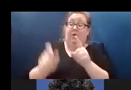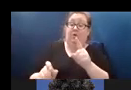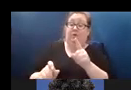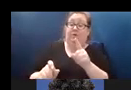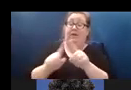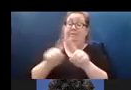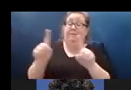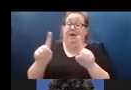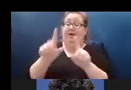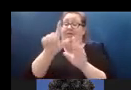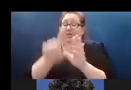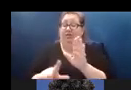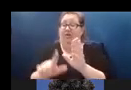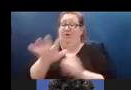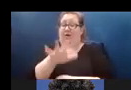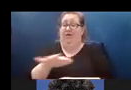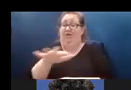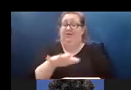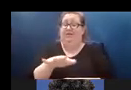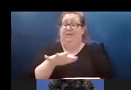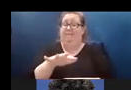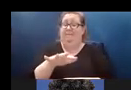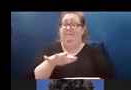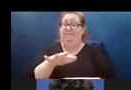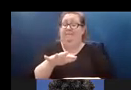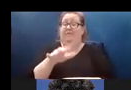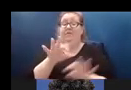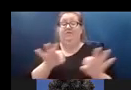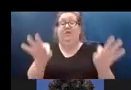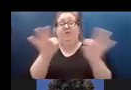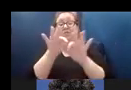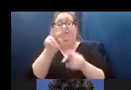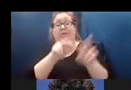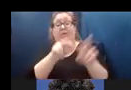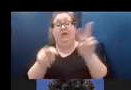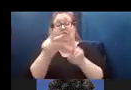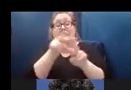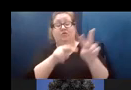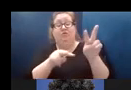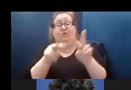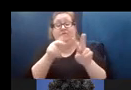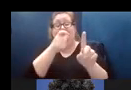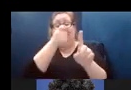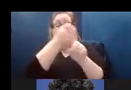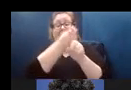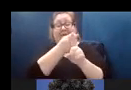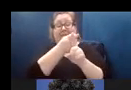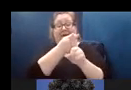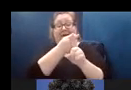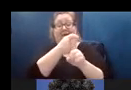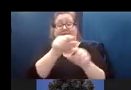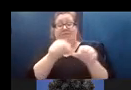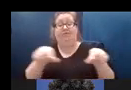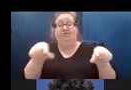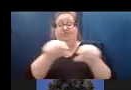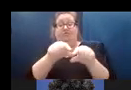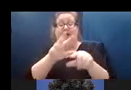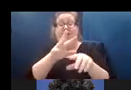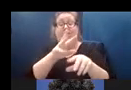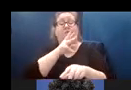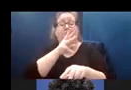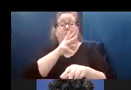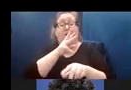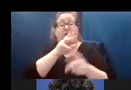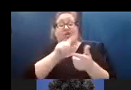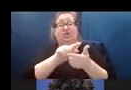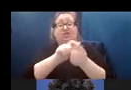low elevation. It's really important for us to look at the impacts of groundwater changes due to sea level rise